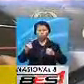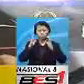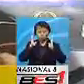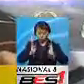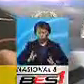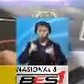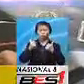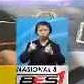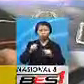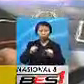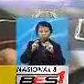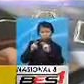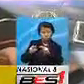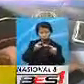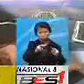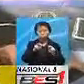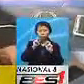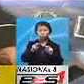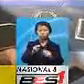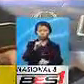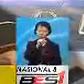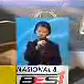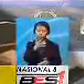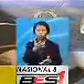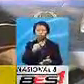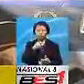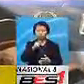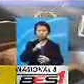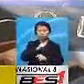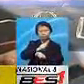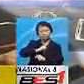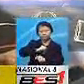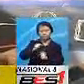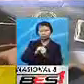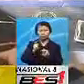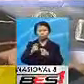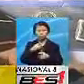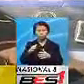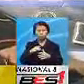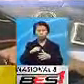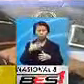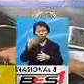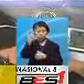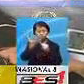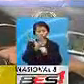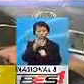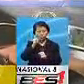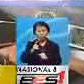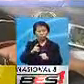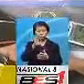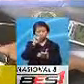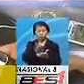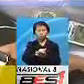you know. You can see our player, they are little bit short, you know, but we have to fight, you know. This is now the football, you know, you have to fight, you have to be on the field, you